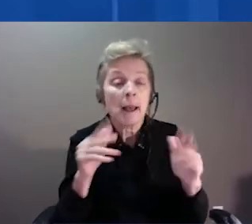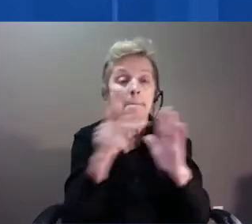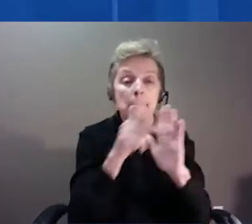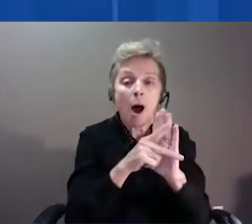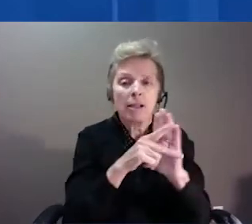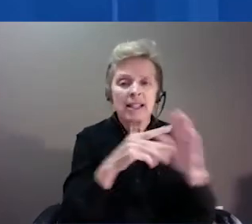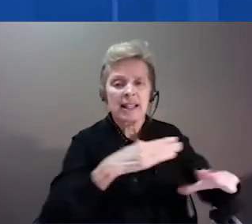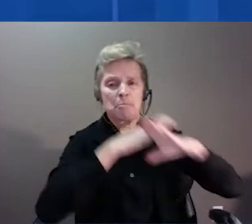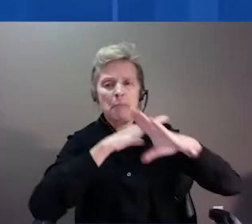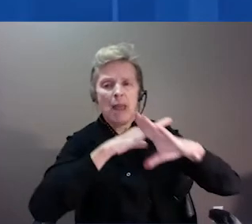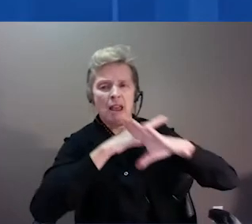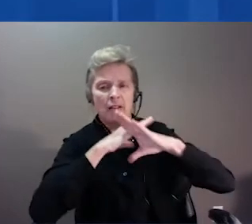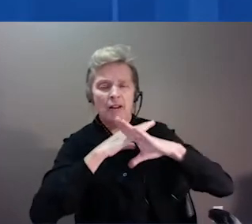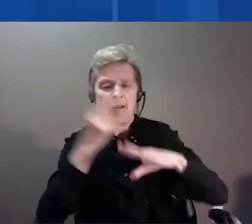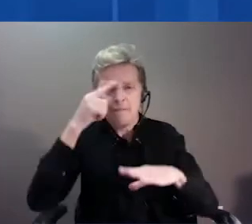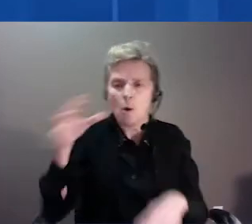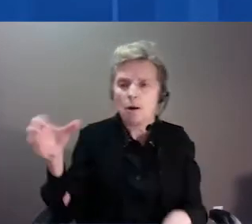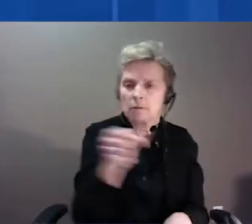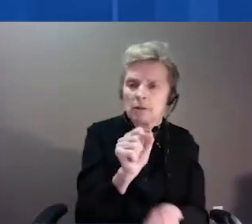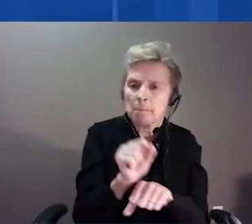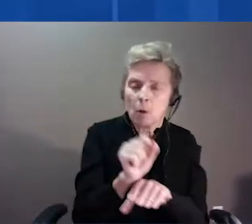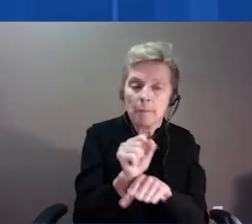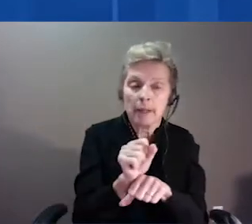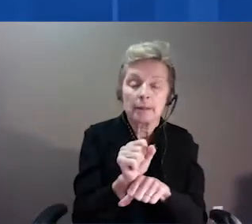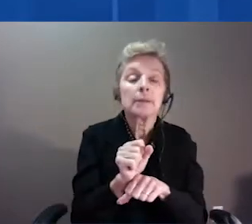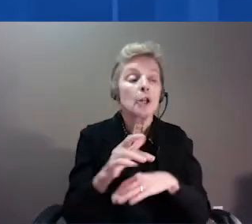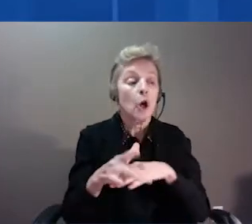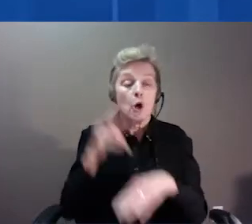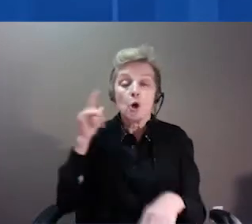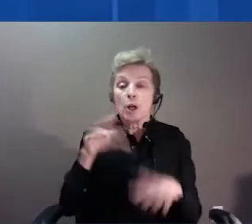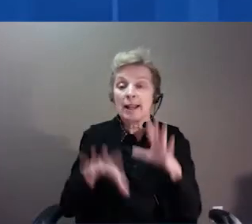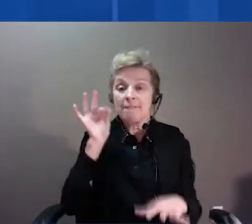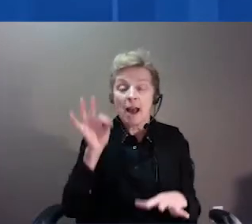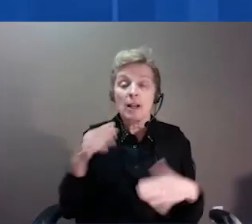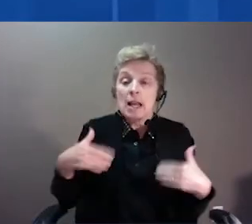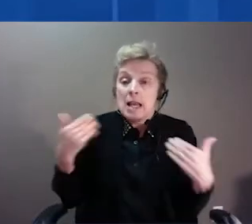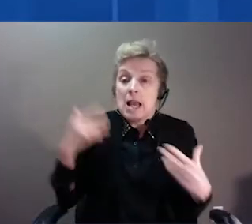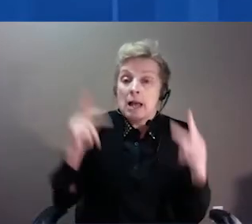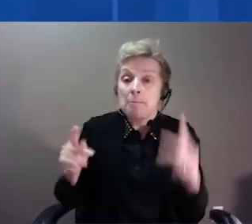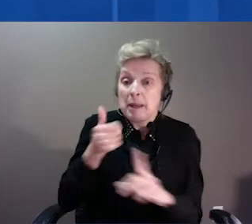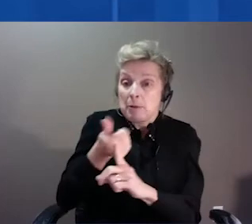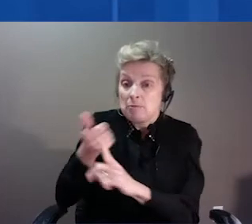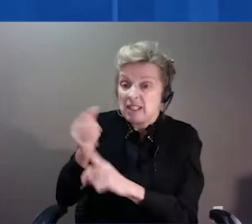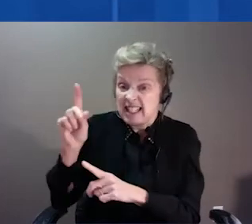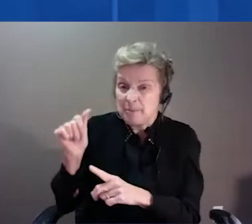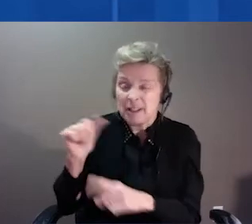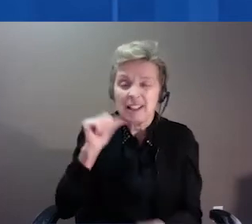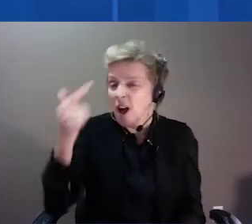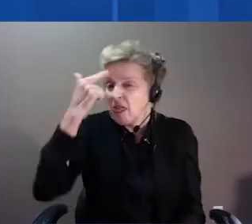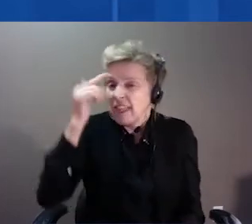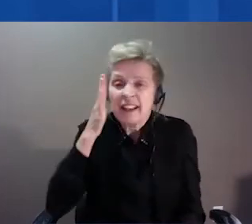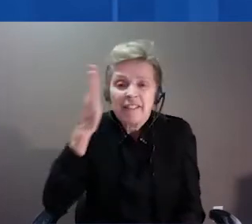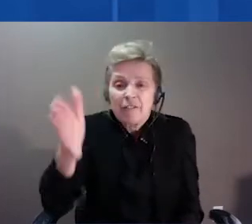employment. Although in earlier phase of the project, we found that young people with disabilities struggle to think about the future. It was different